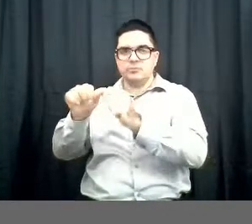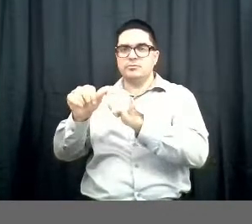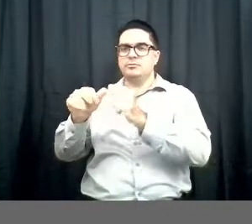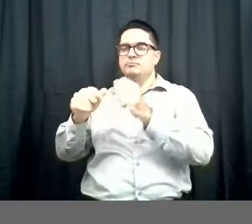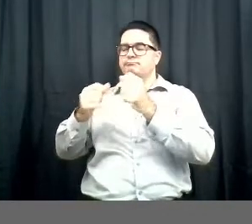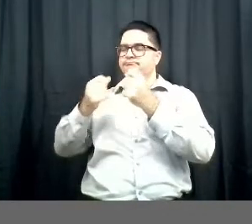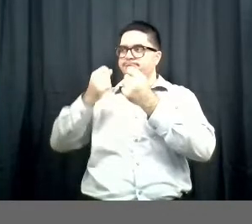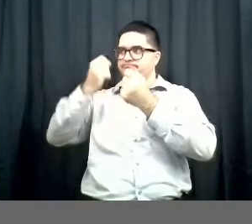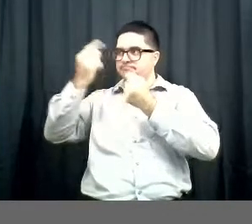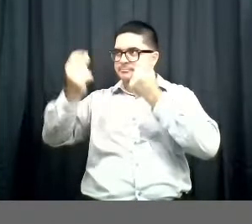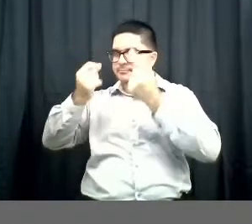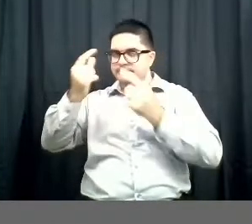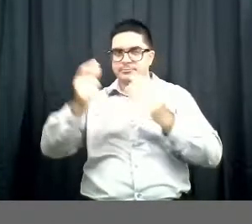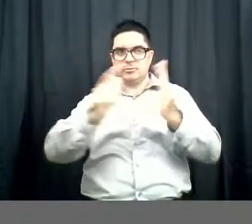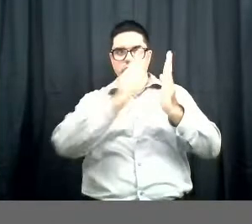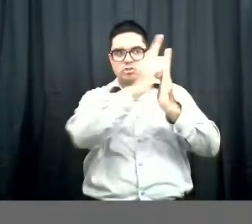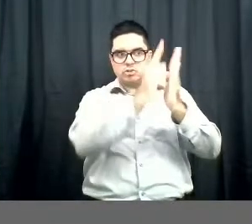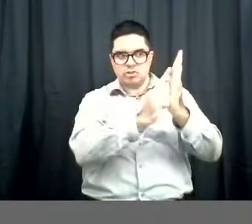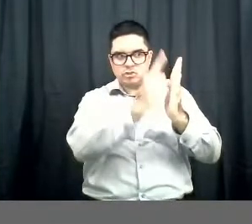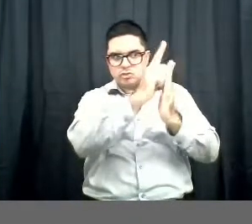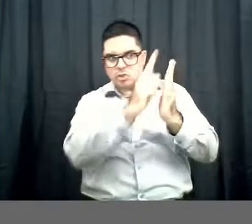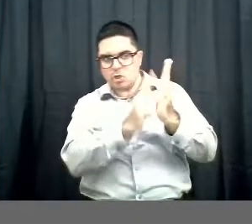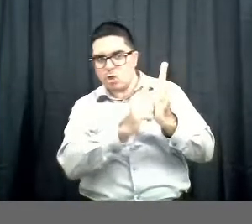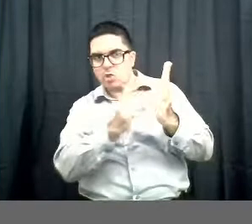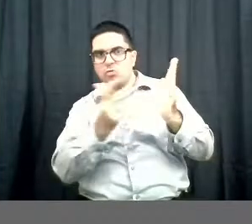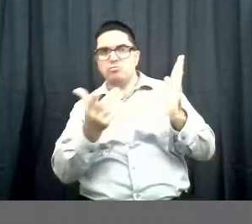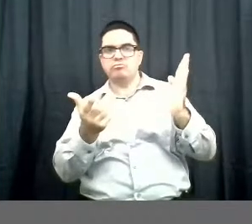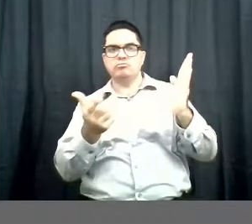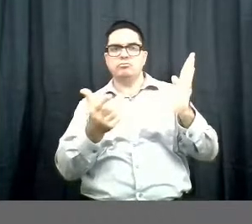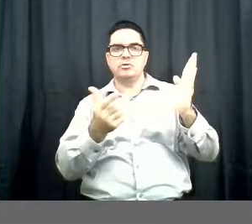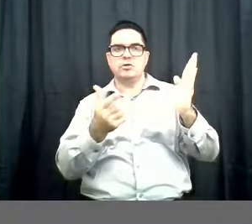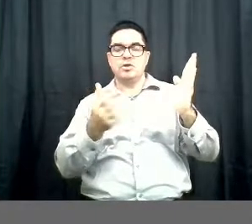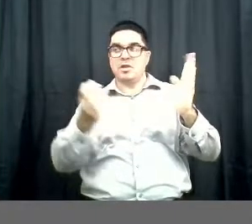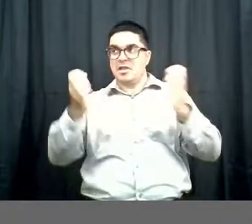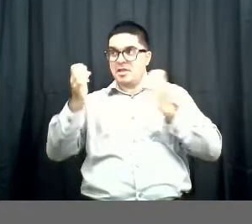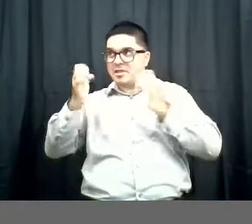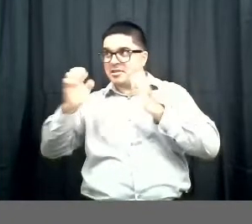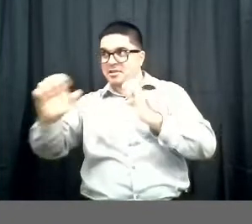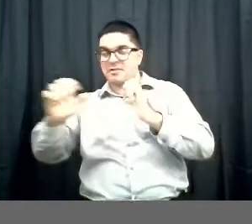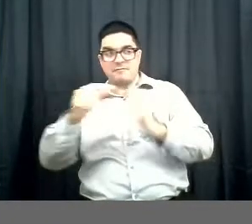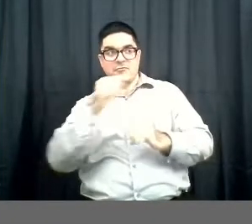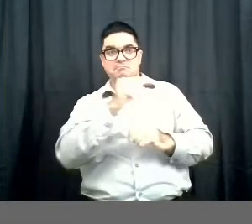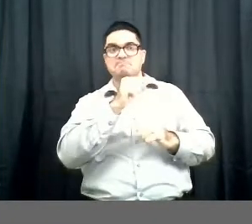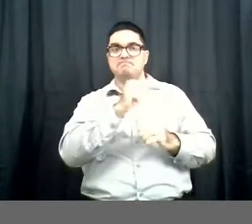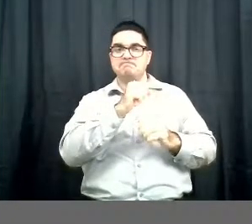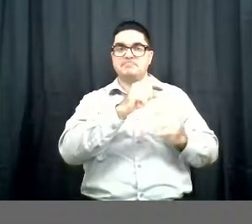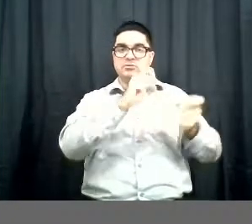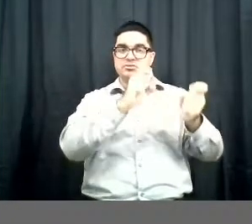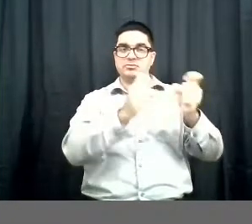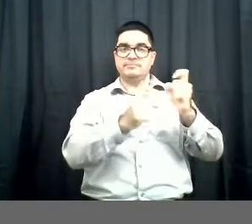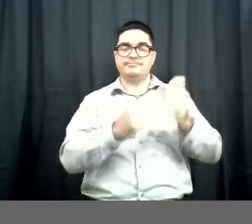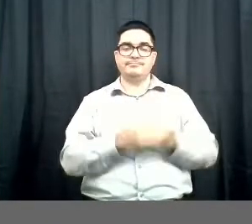be fiscally neutral. Every effort has been made. Next page.